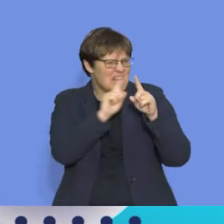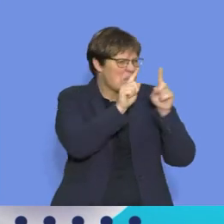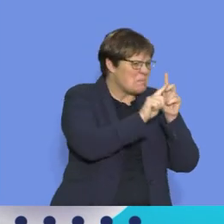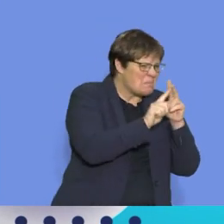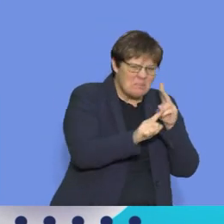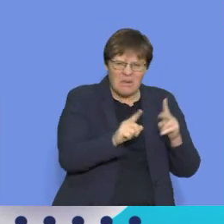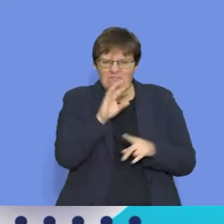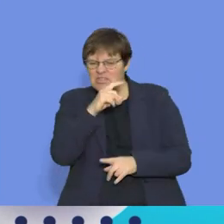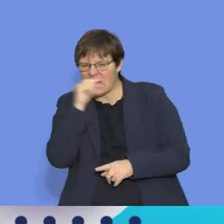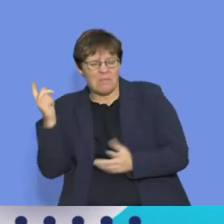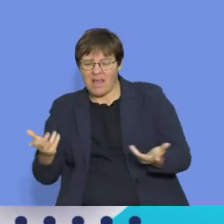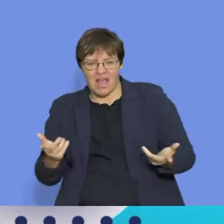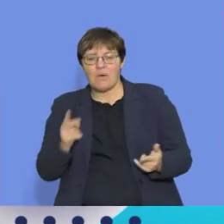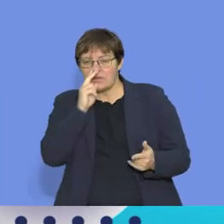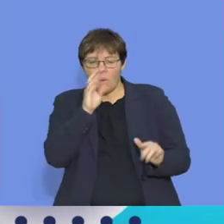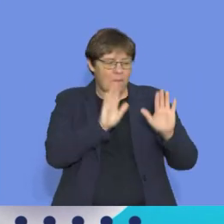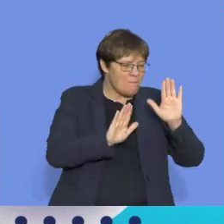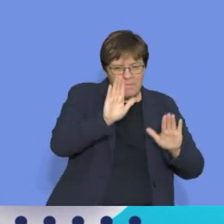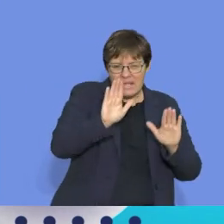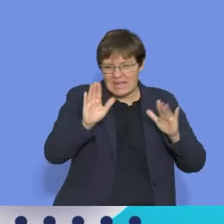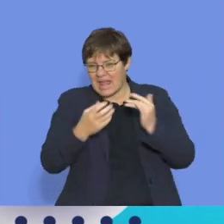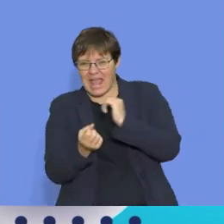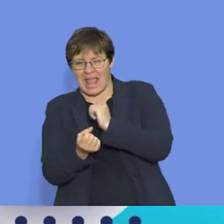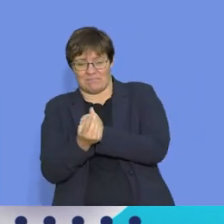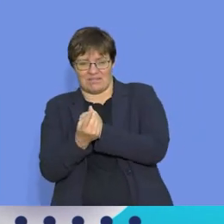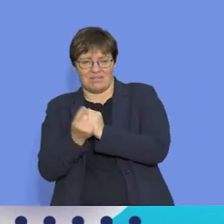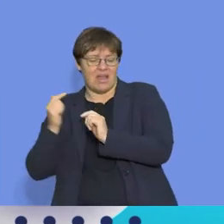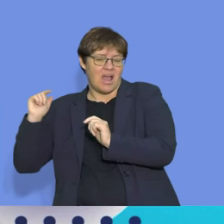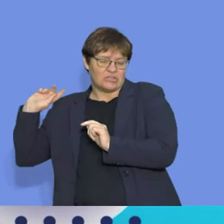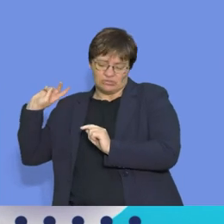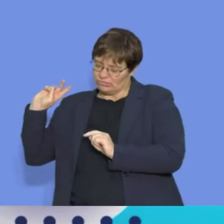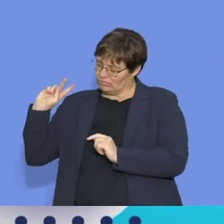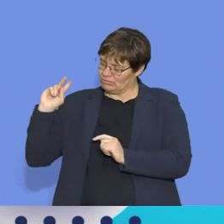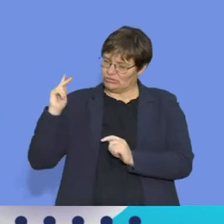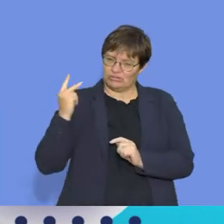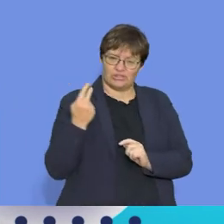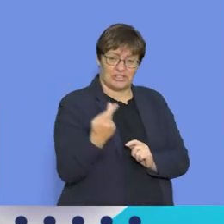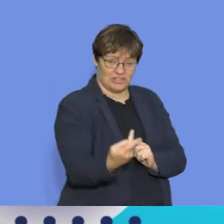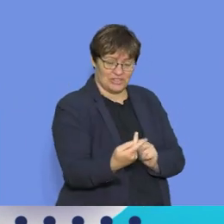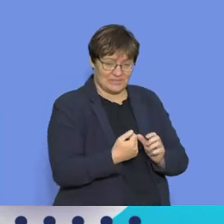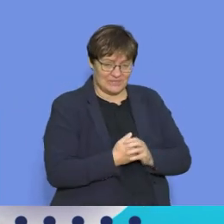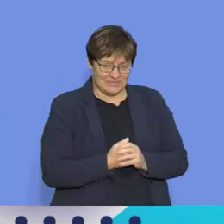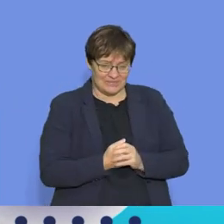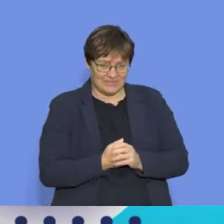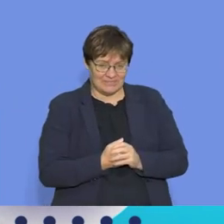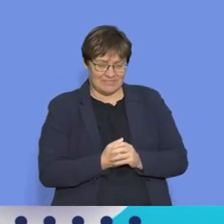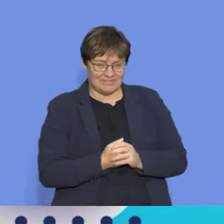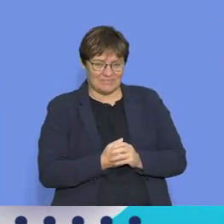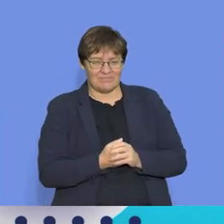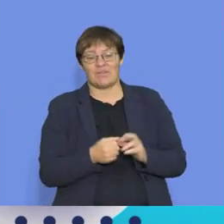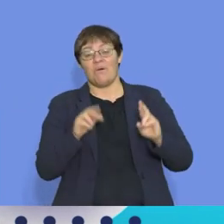the names of all the different fossils. You need to understand the pattern of how things have changed over